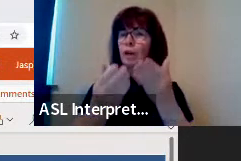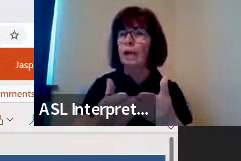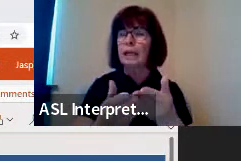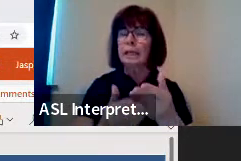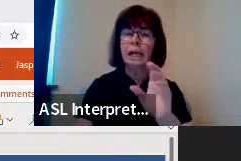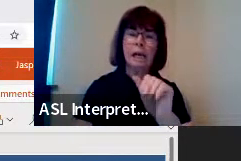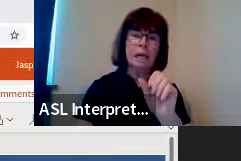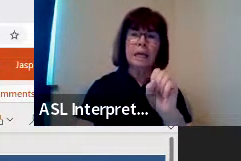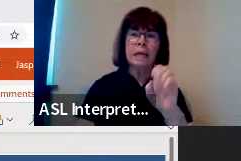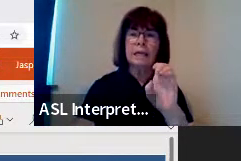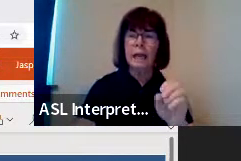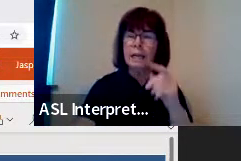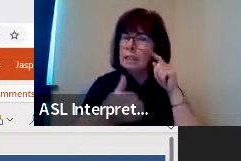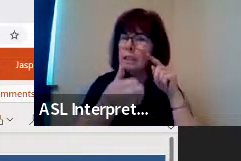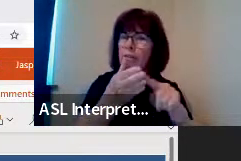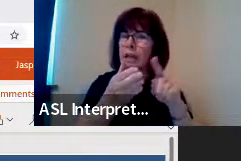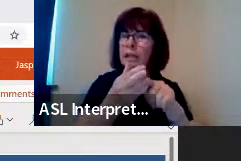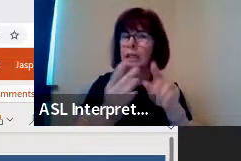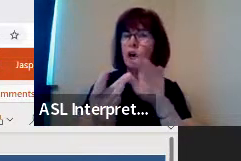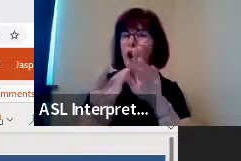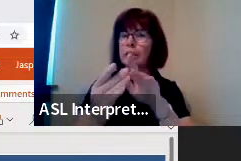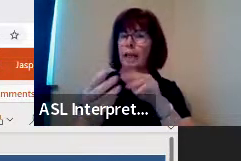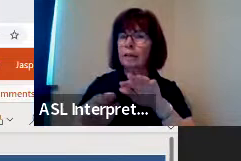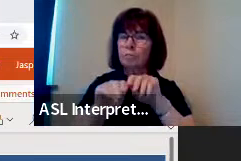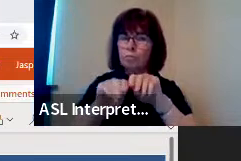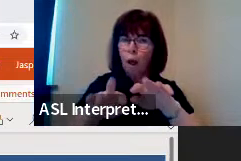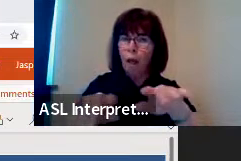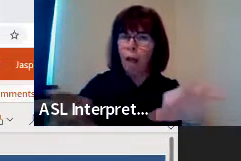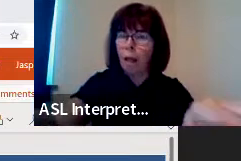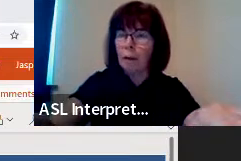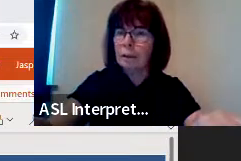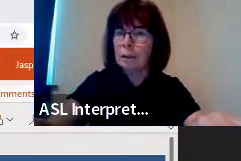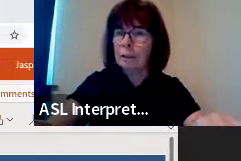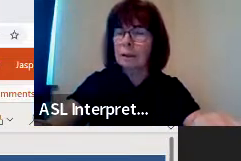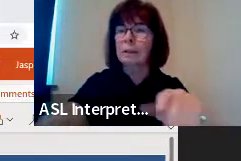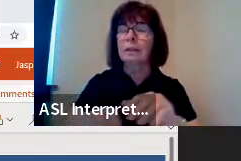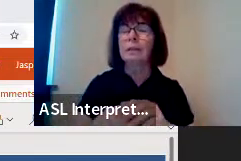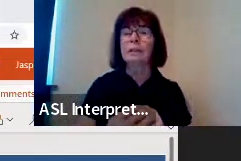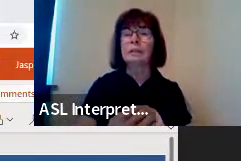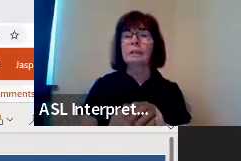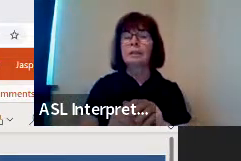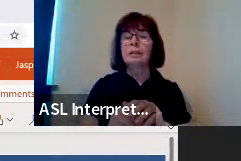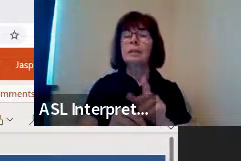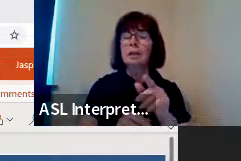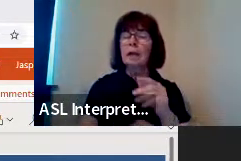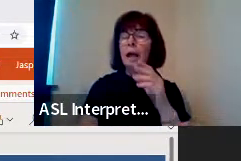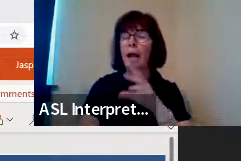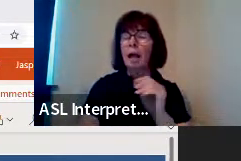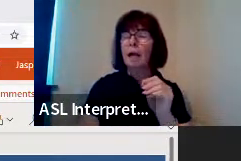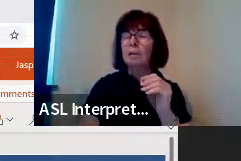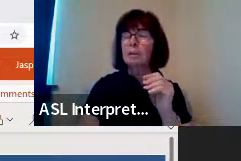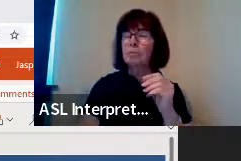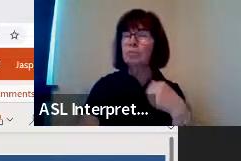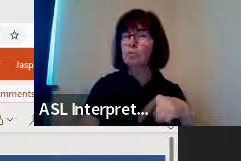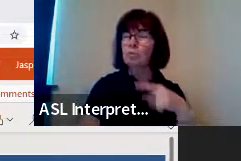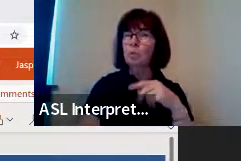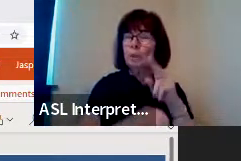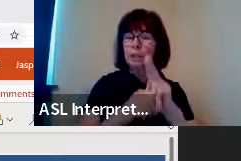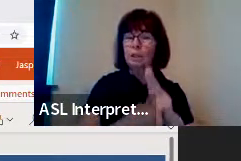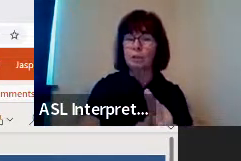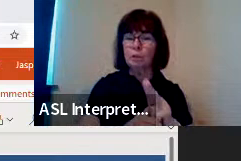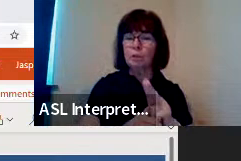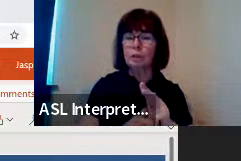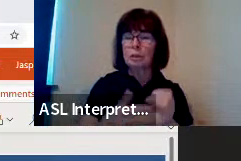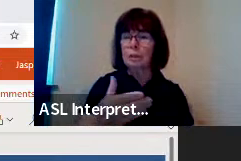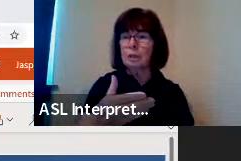and contact tracing and education to the communities that they work with and know. And we used prioritization when